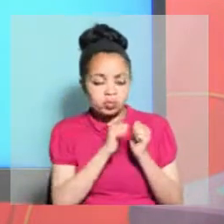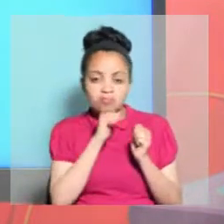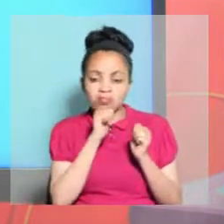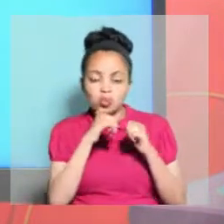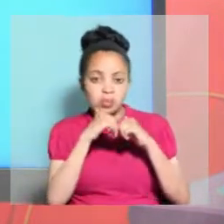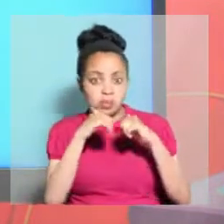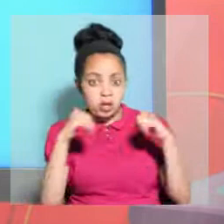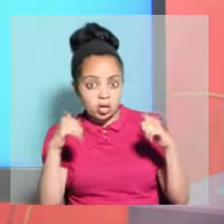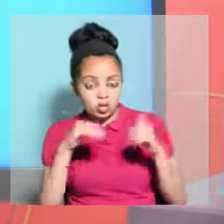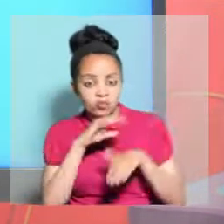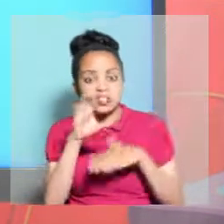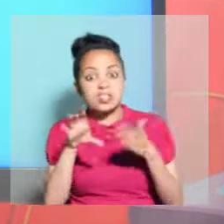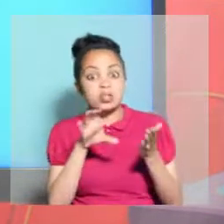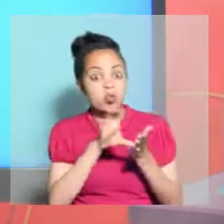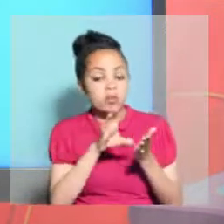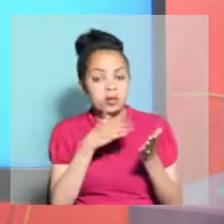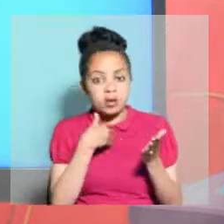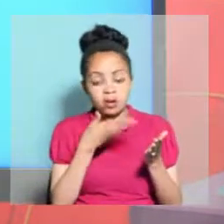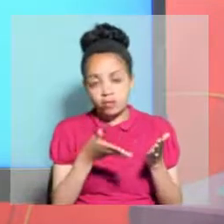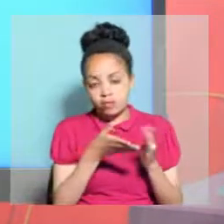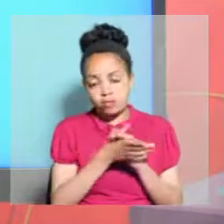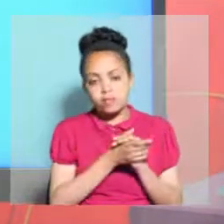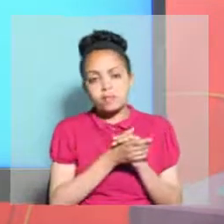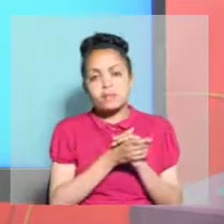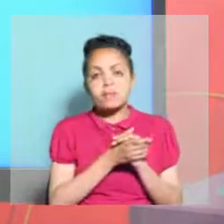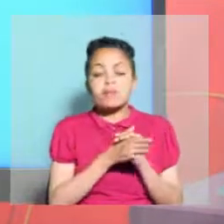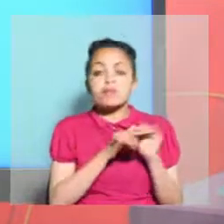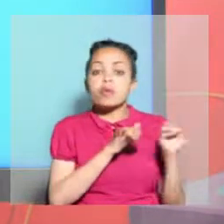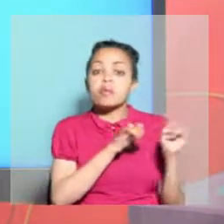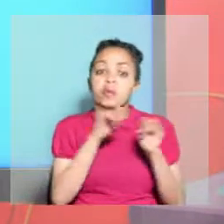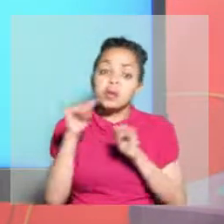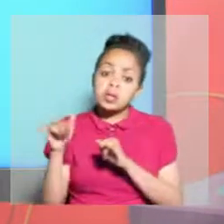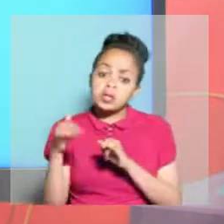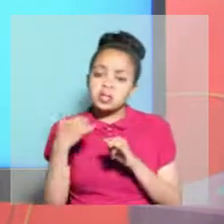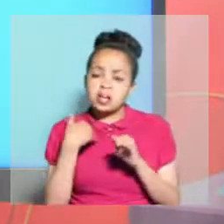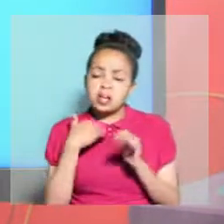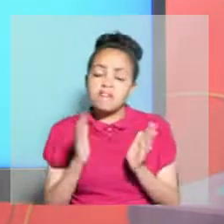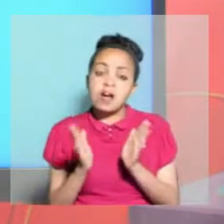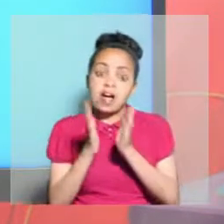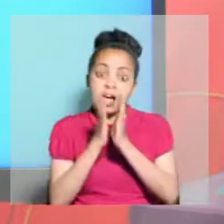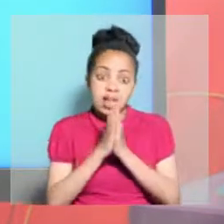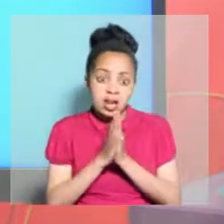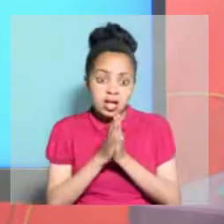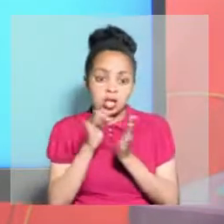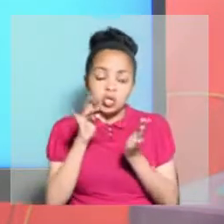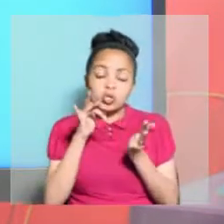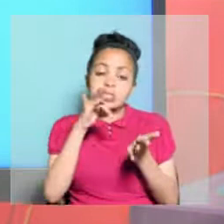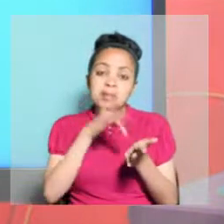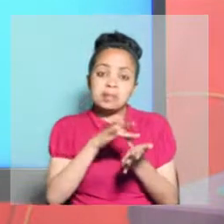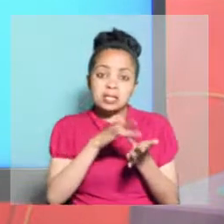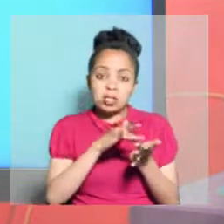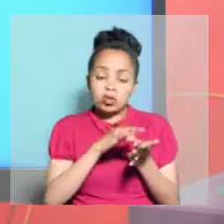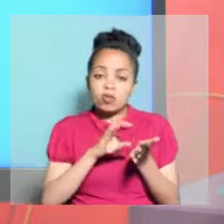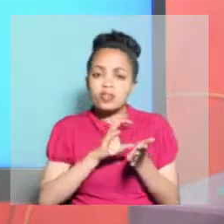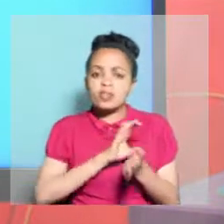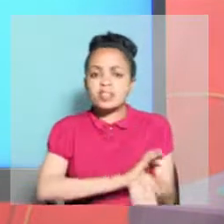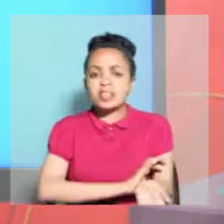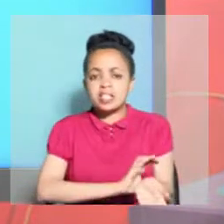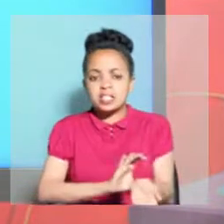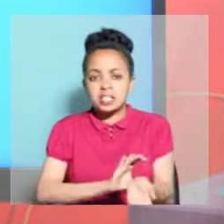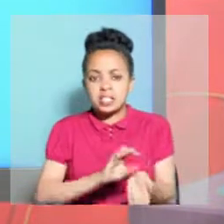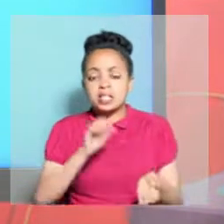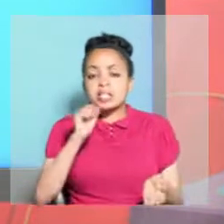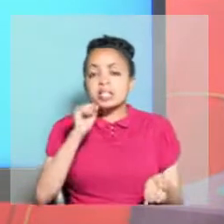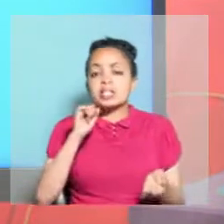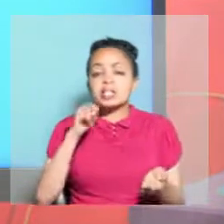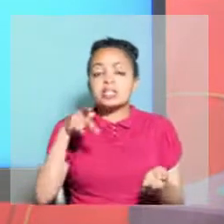no separation of centromere still, homologous pair become aligned to the middle line of the cell. A spindle